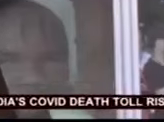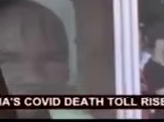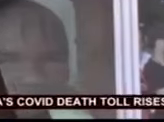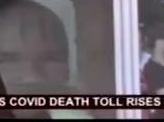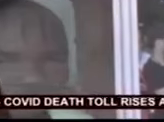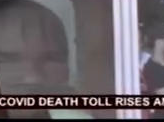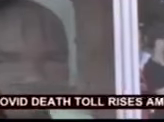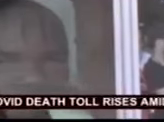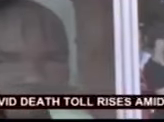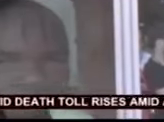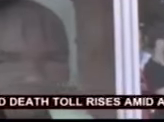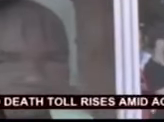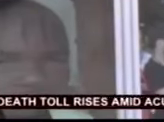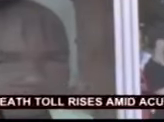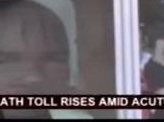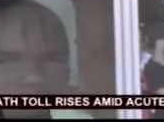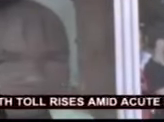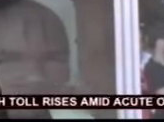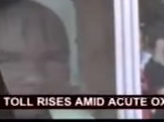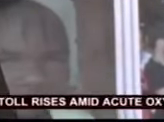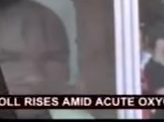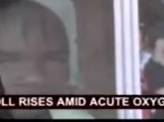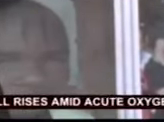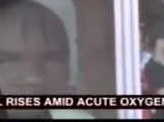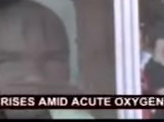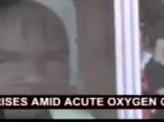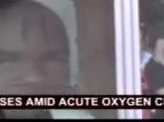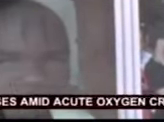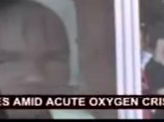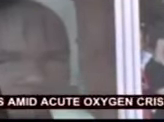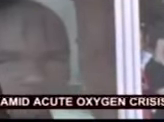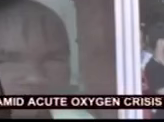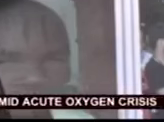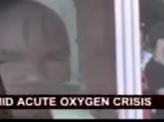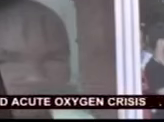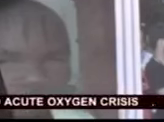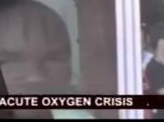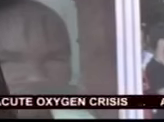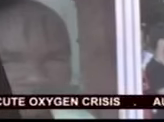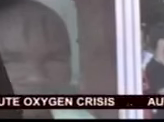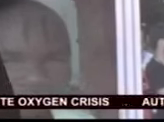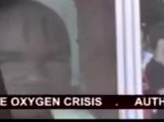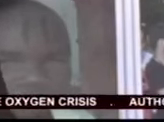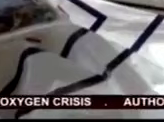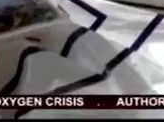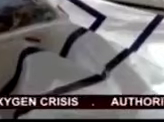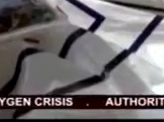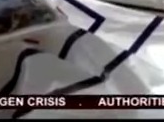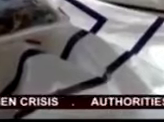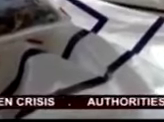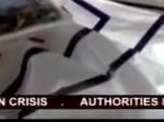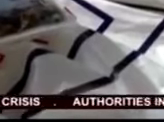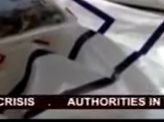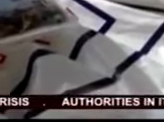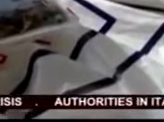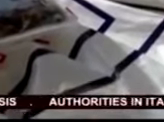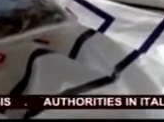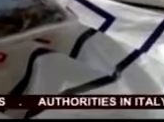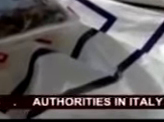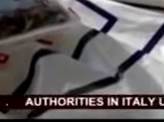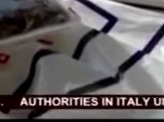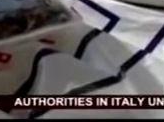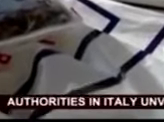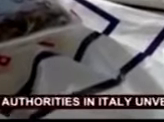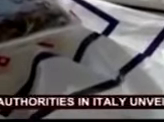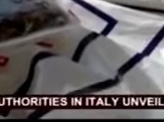ku do to me yalon ka kan nafa ba ka naga yo ya baraka ba ka men yalon ko ye dinaro ka bire safo angalter fo jang ya baraka